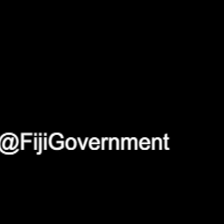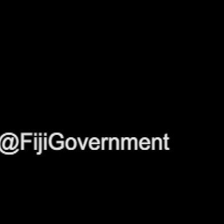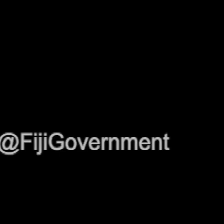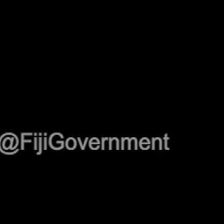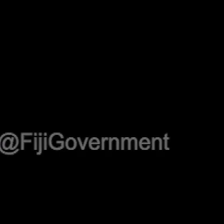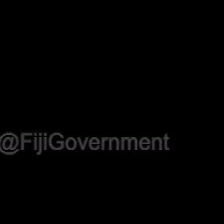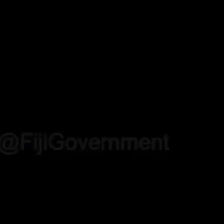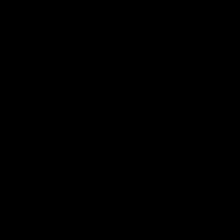And, will feel the beauty NETA to the system,